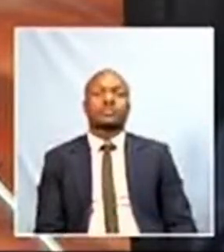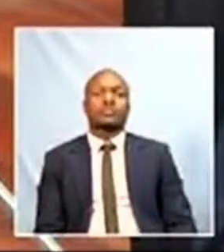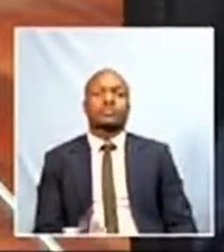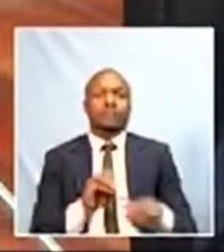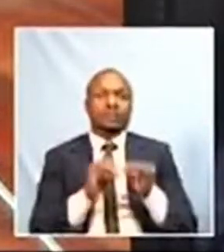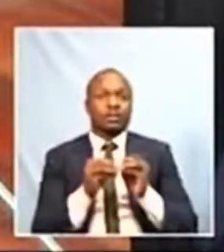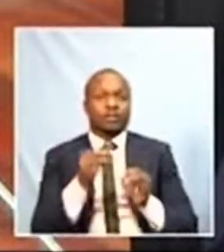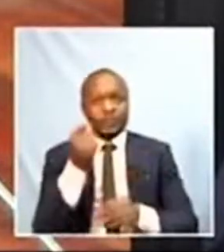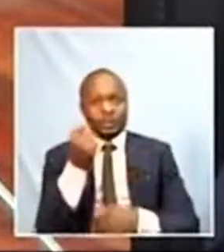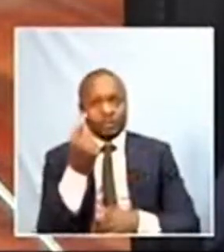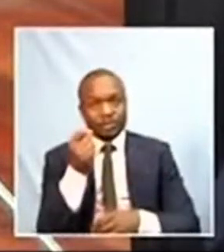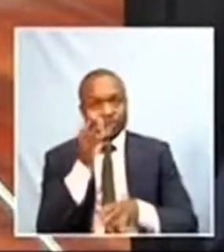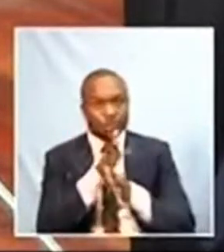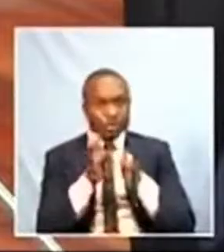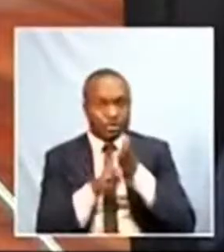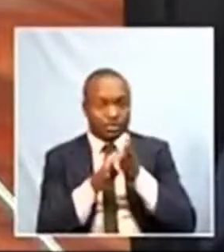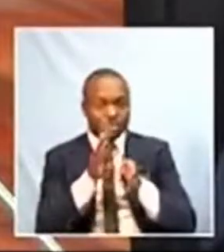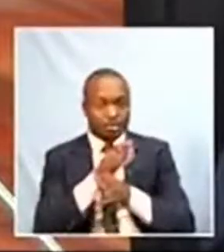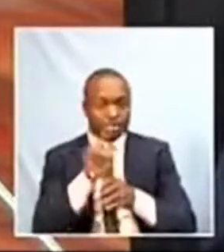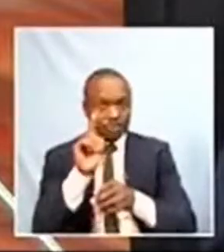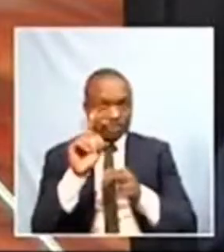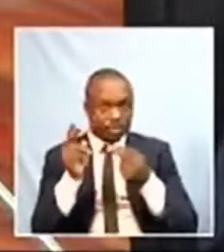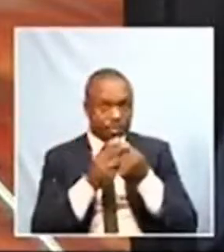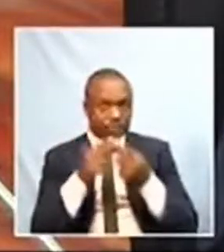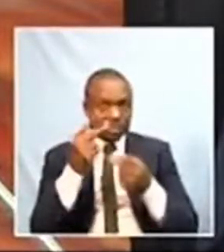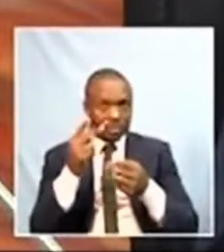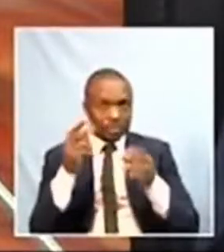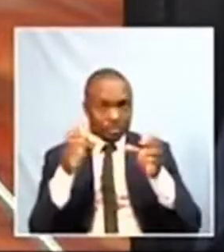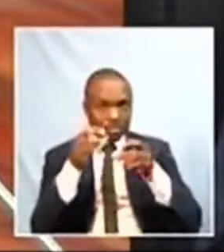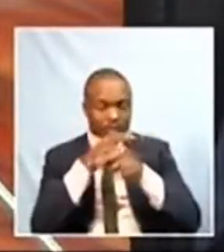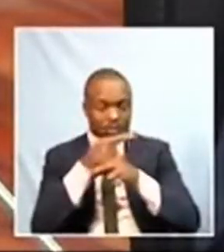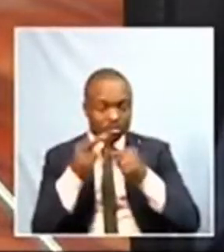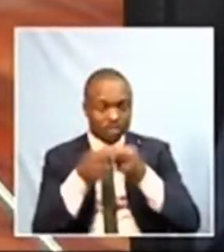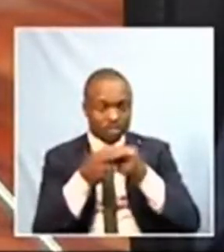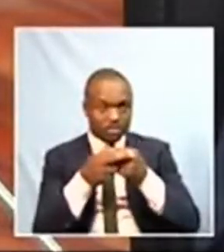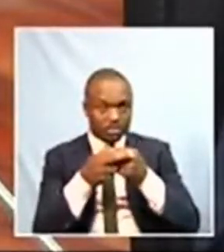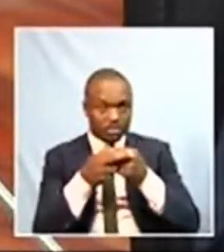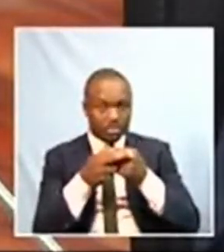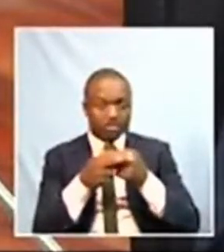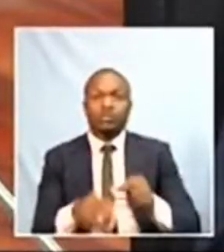Serial number 11, construction of 1x3 classroom block at